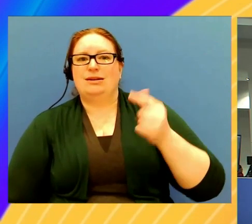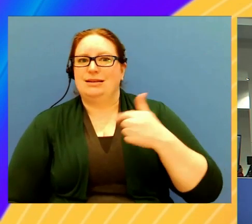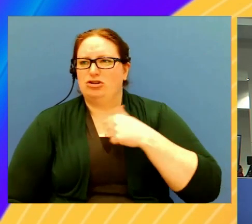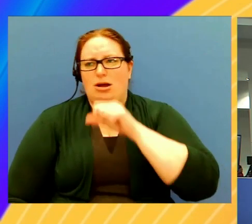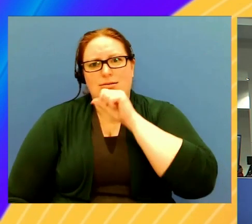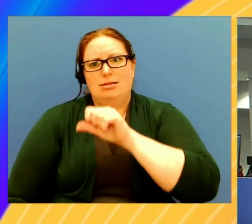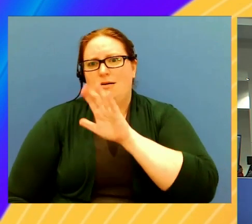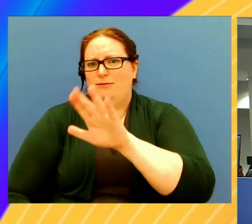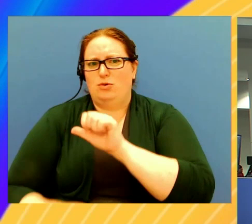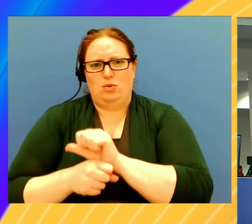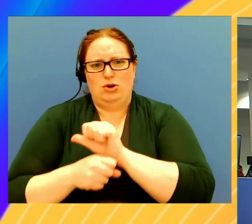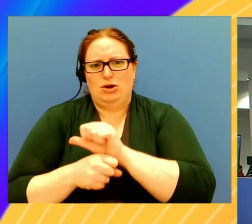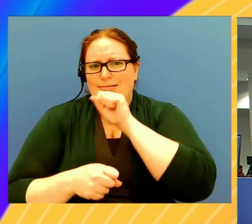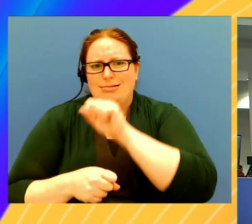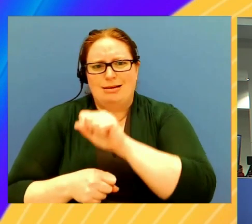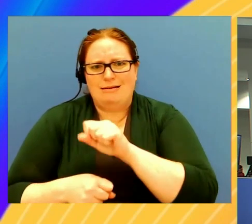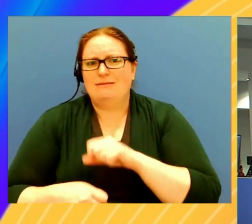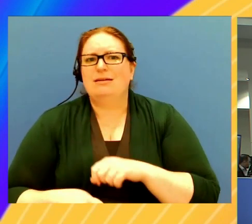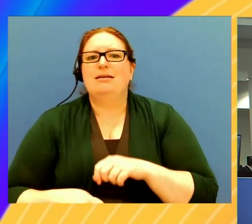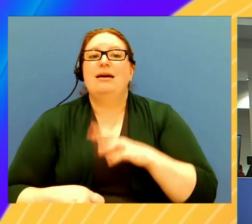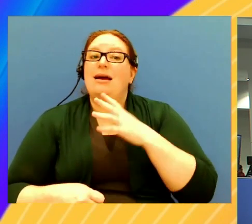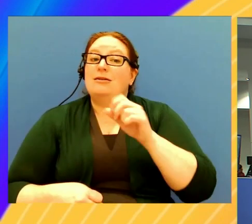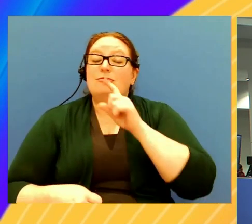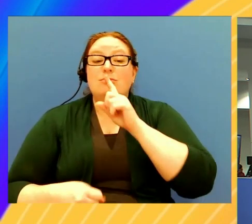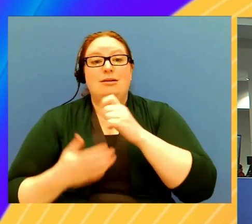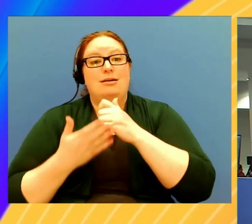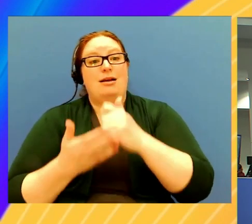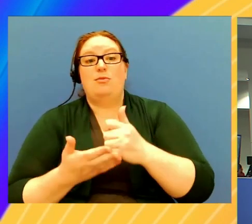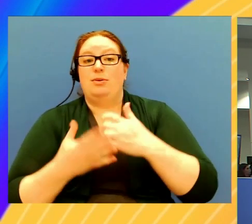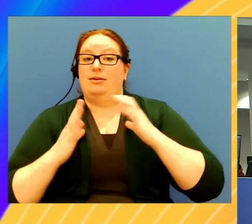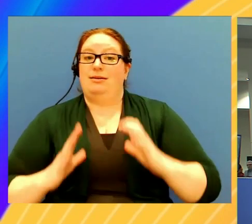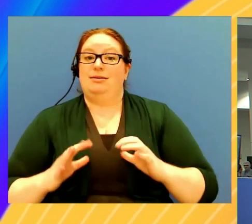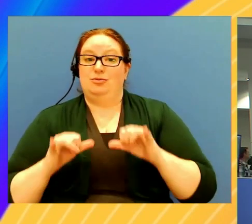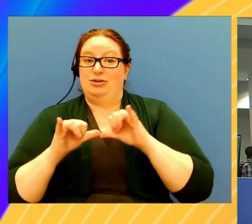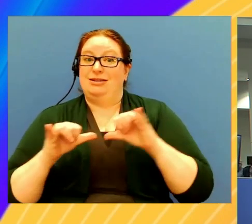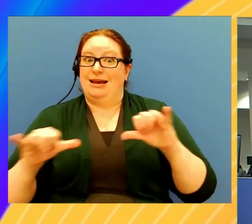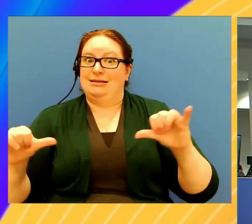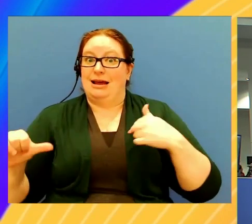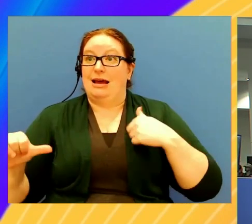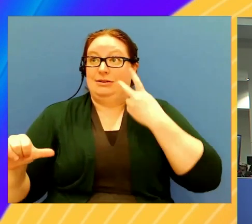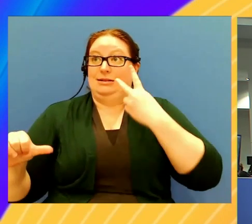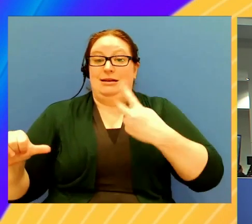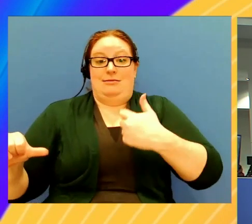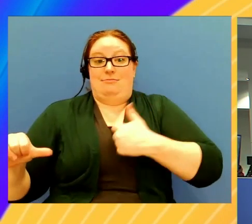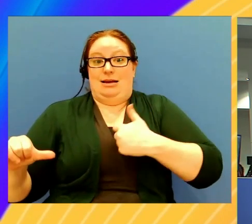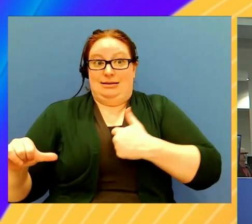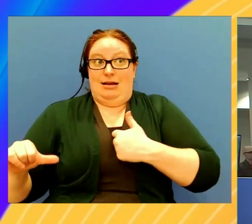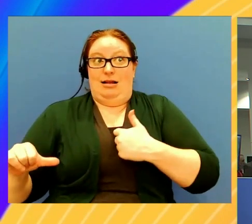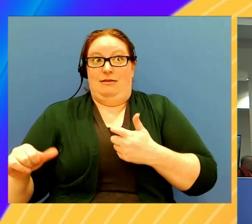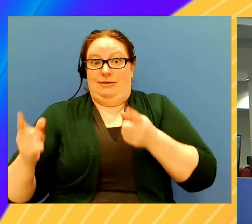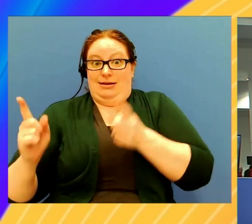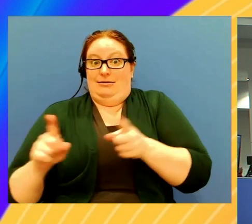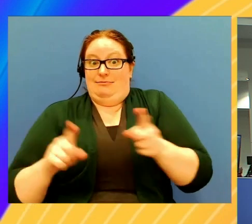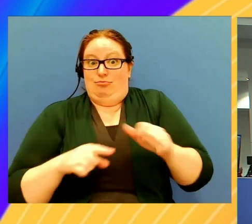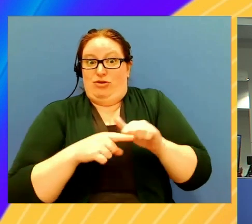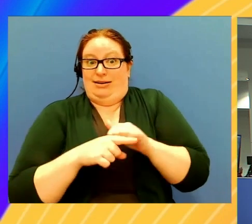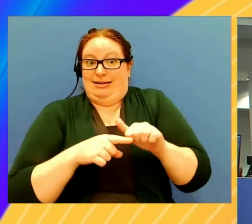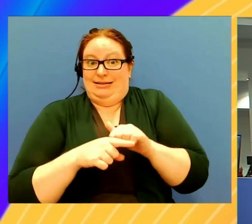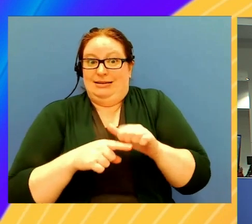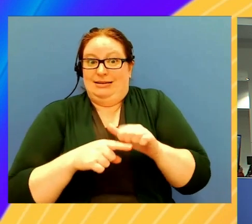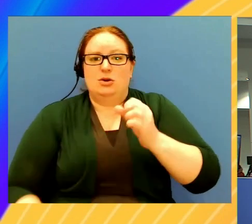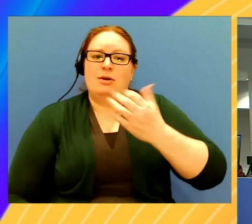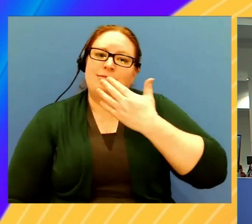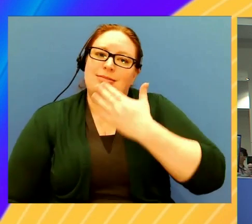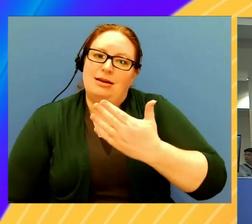is wonderful, and it's certainly helping our customers scale. I've seen it firsthand in practice, and so thank you